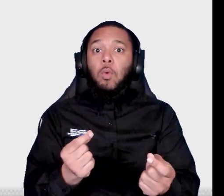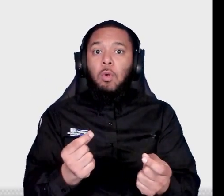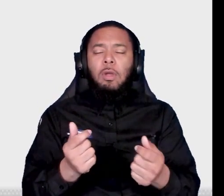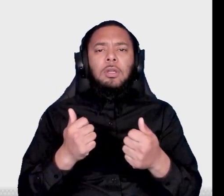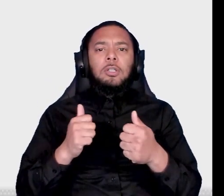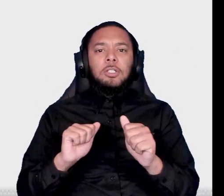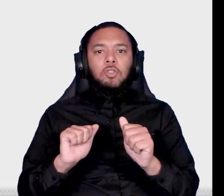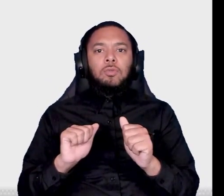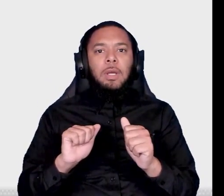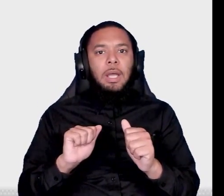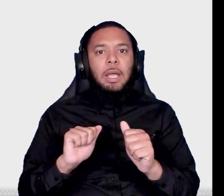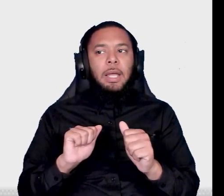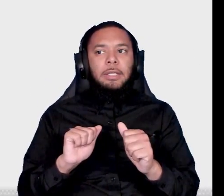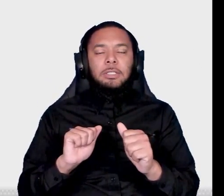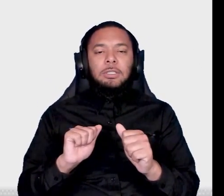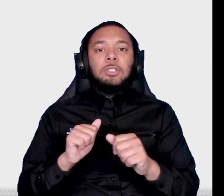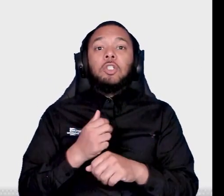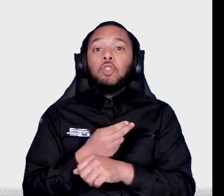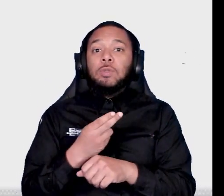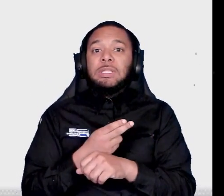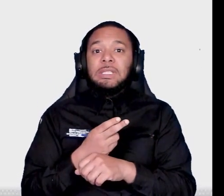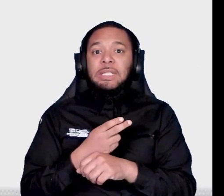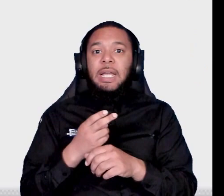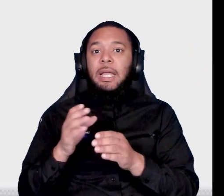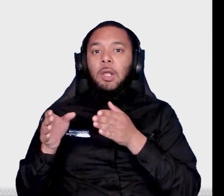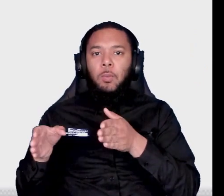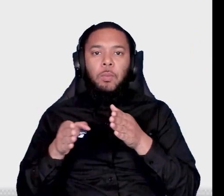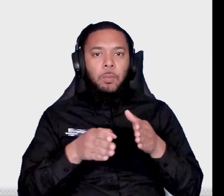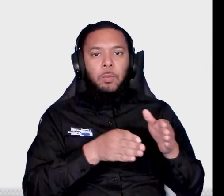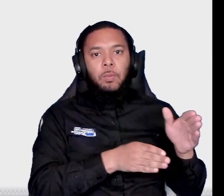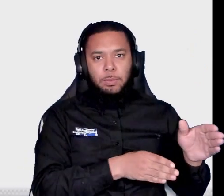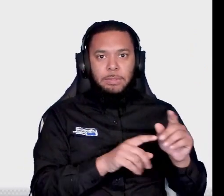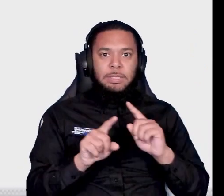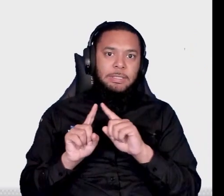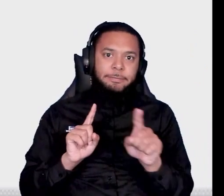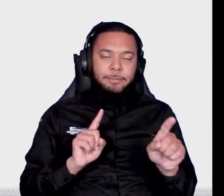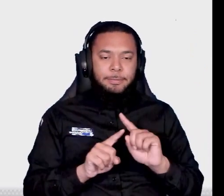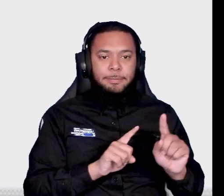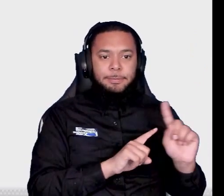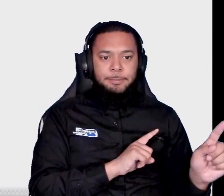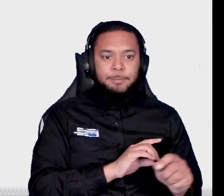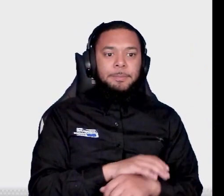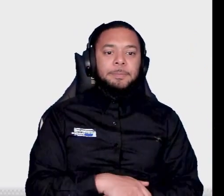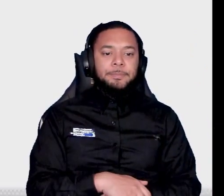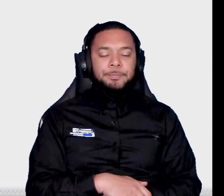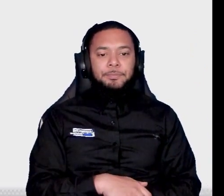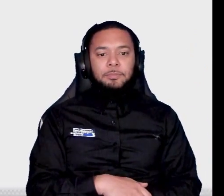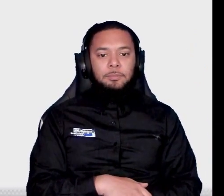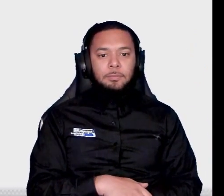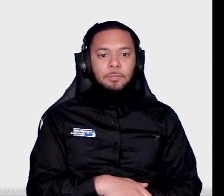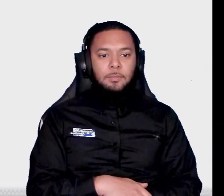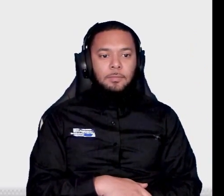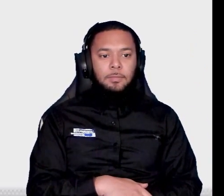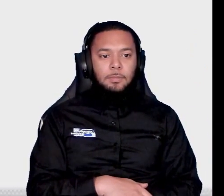it in multiple ways. So I'm going to ask, what is your hobby?